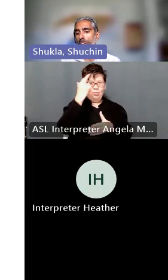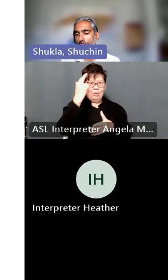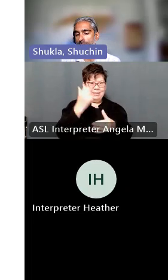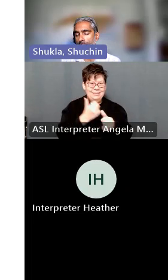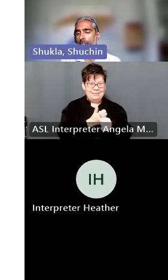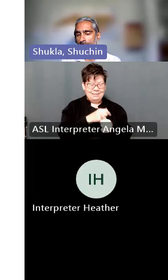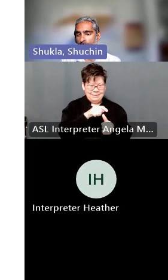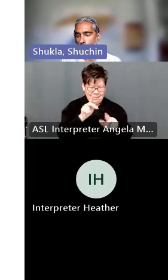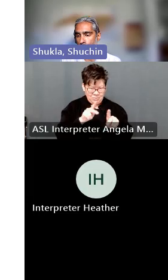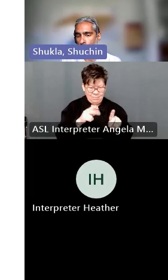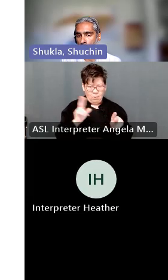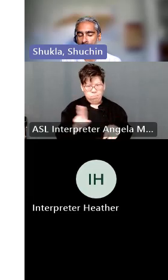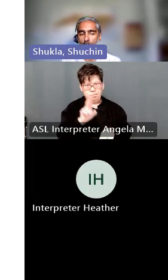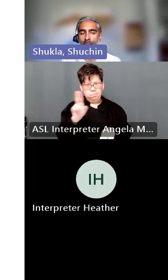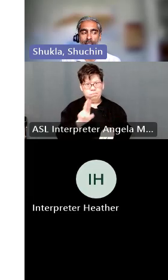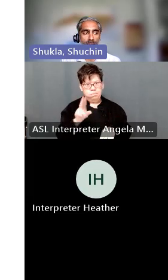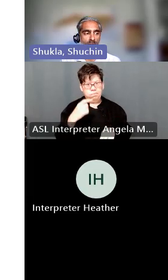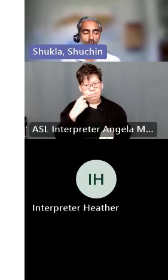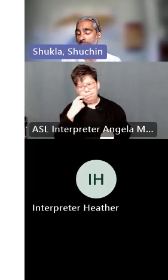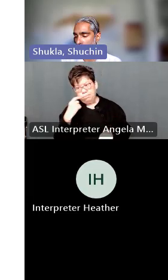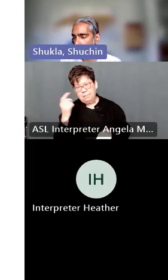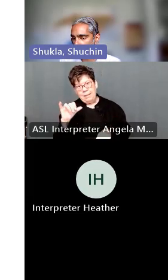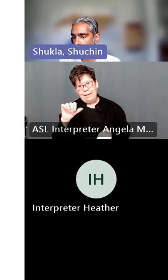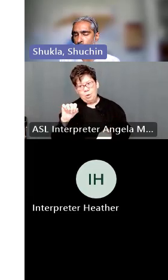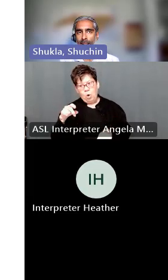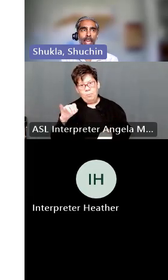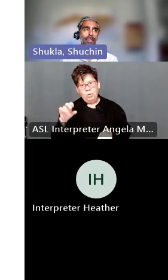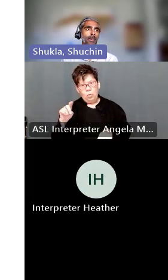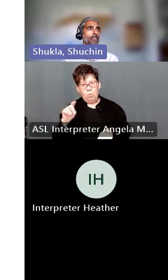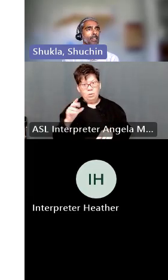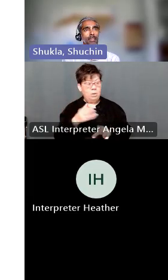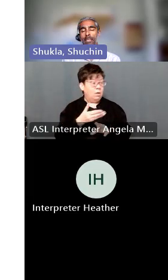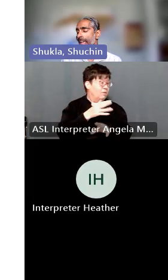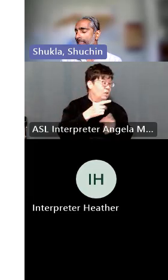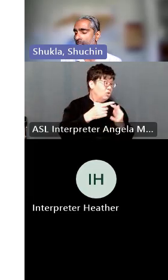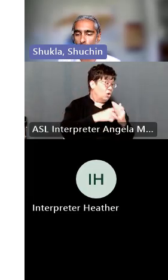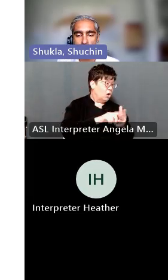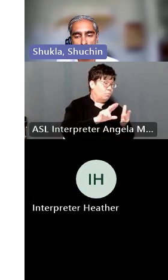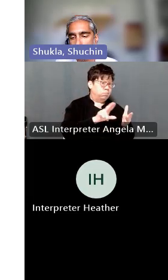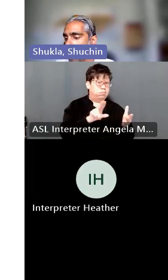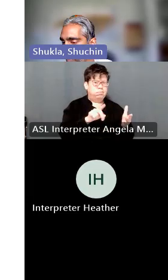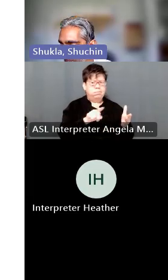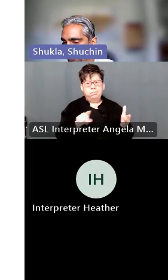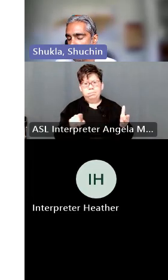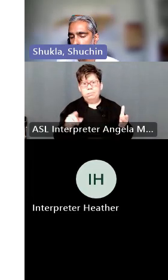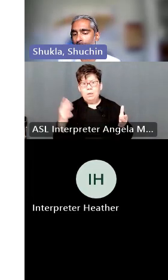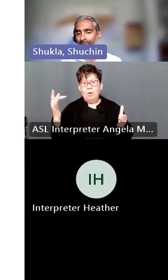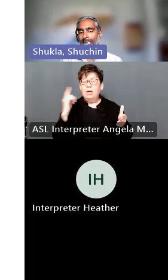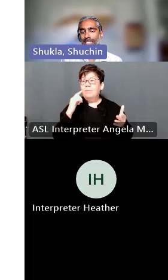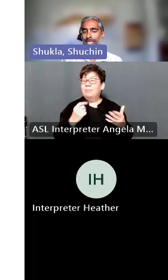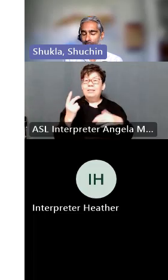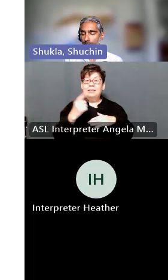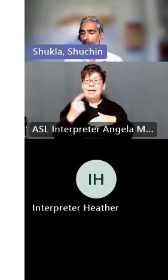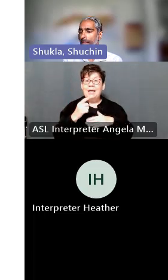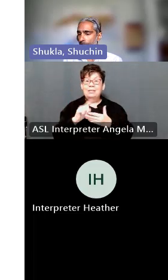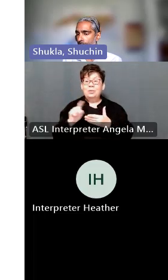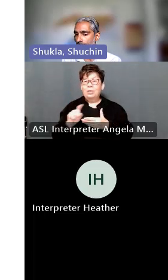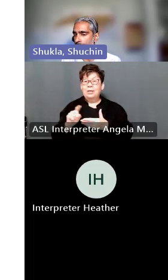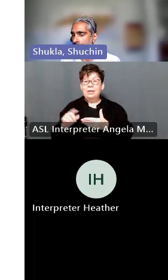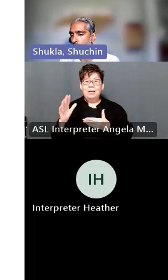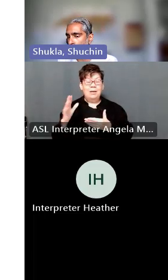people continue using things like opioids once they've sort of started. And it might take days or weeks or maybe months for someone to get into